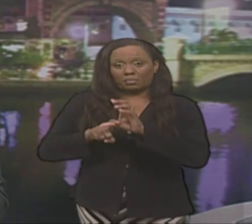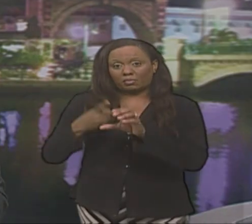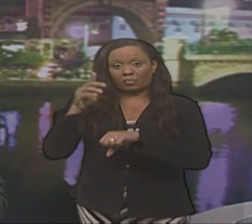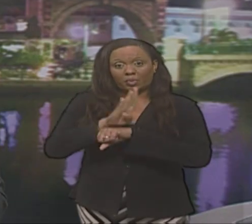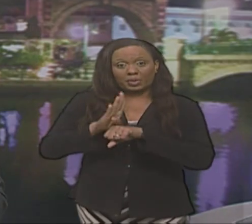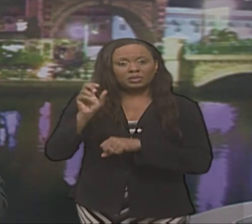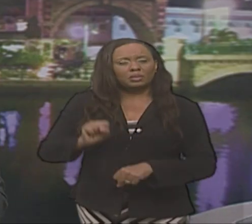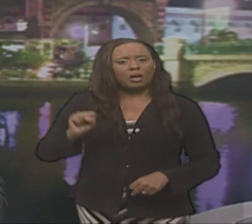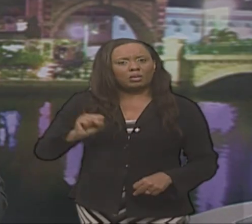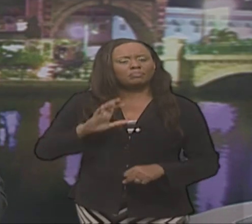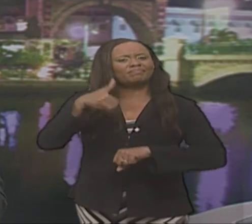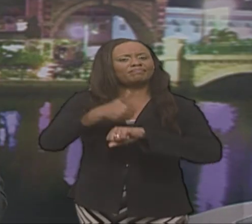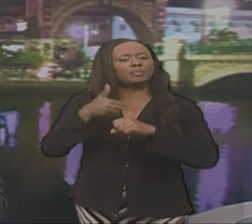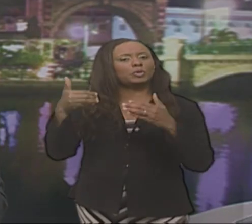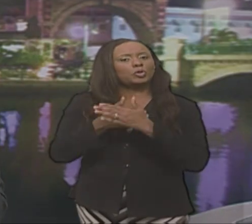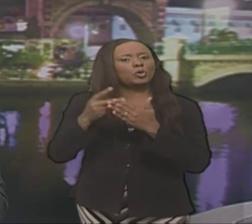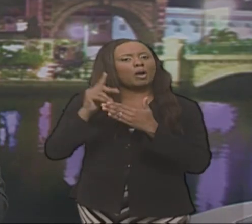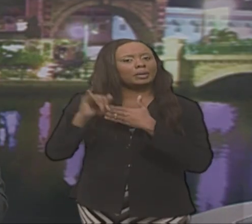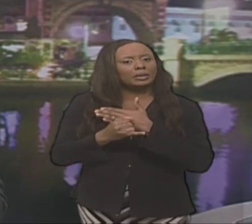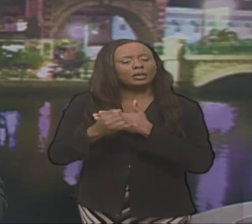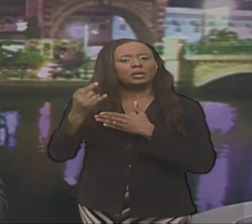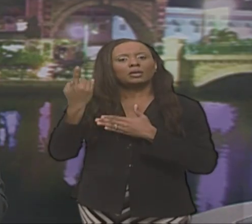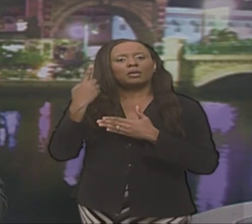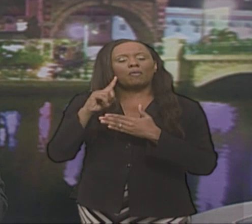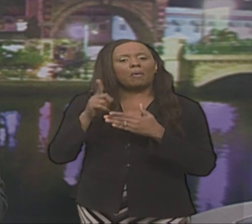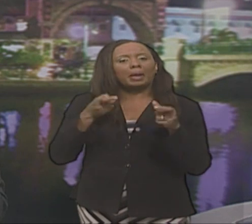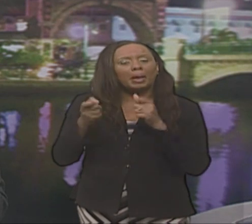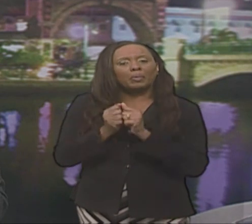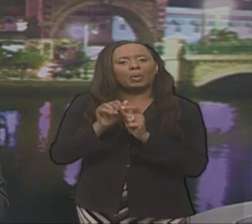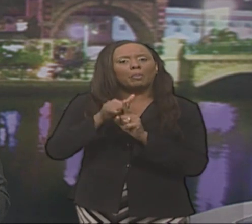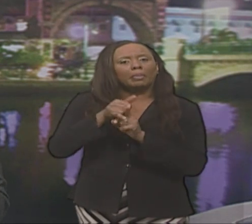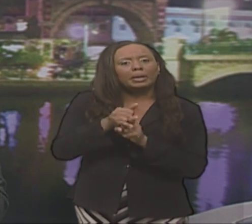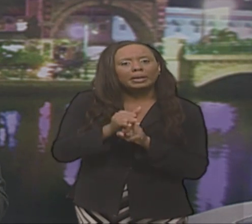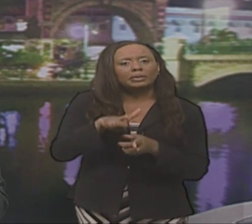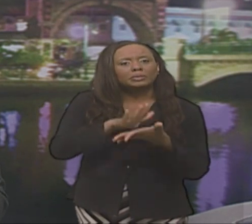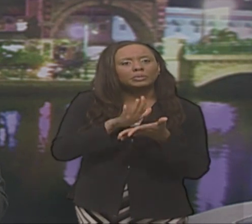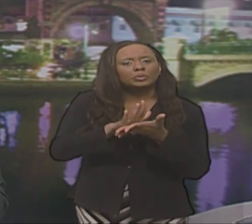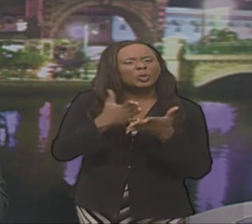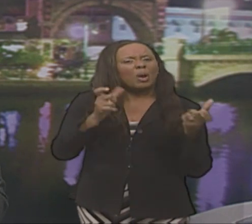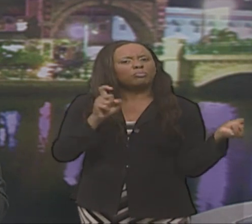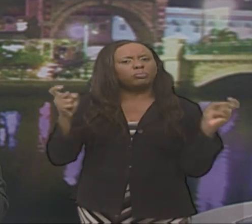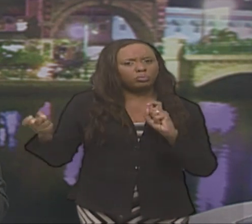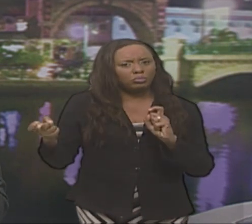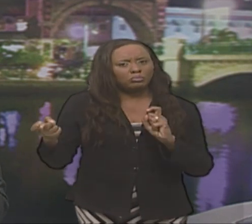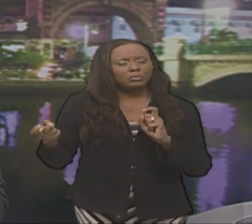to combat bullying in schools and create a positive change on the island. The initiative will take 2